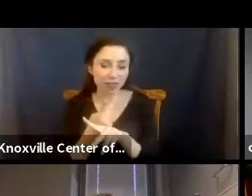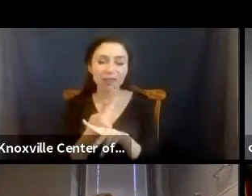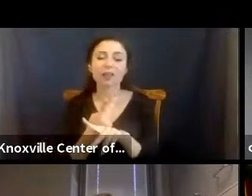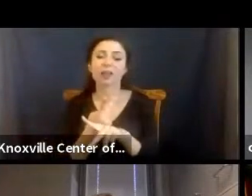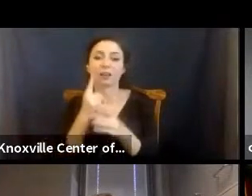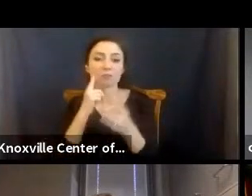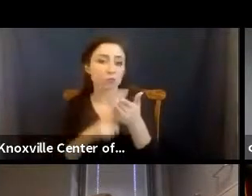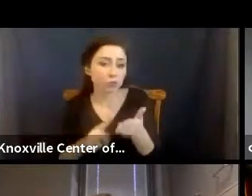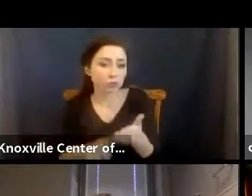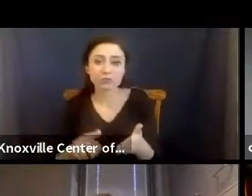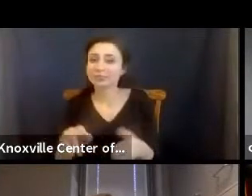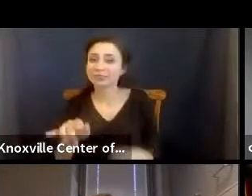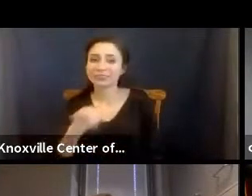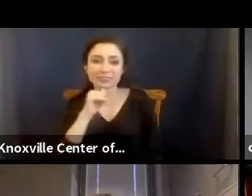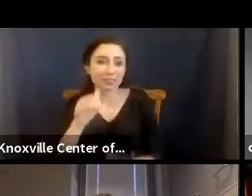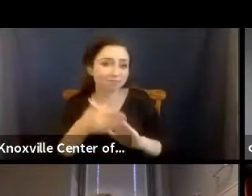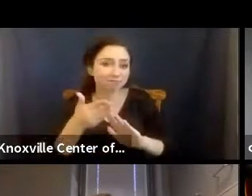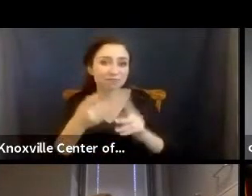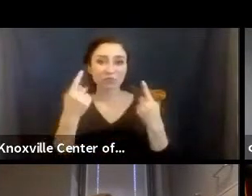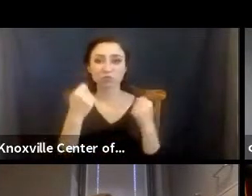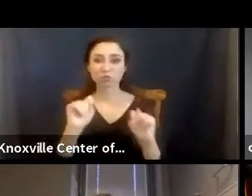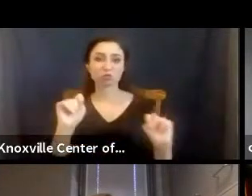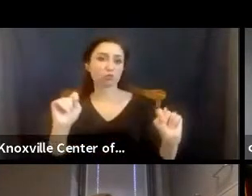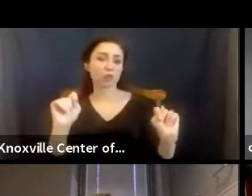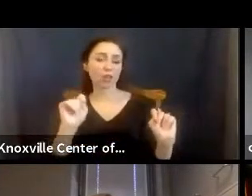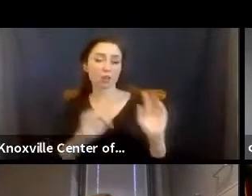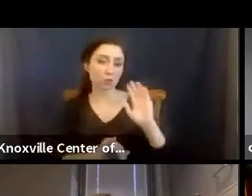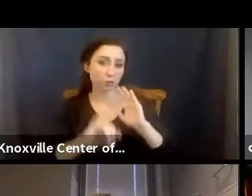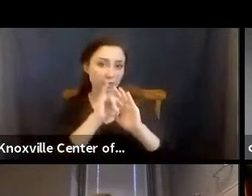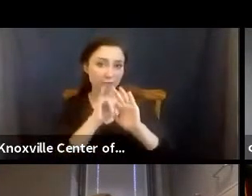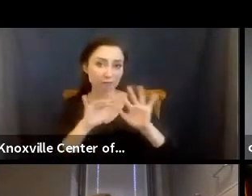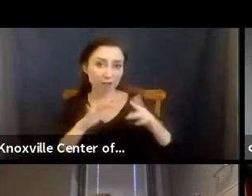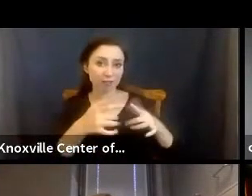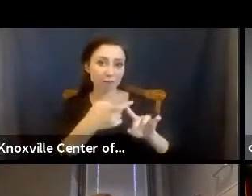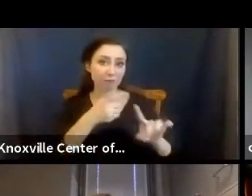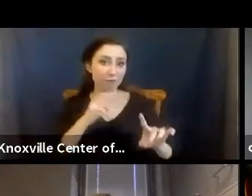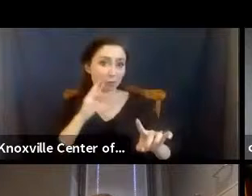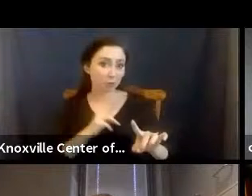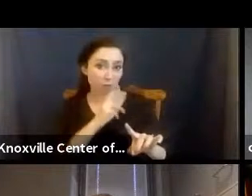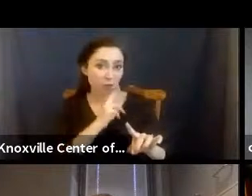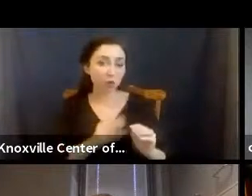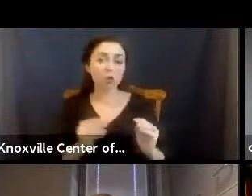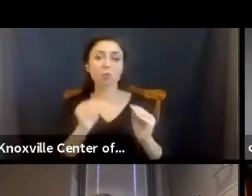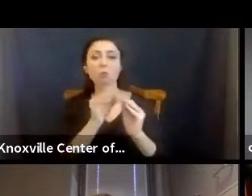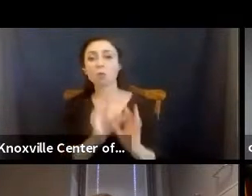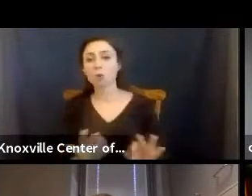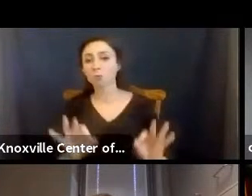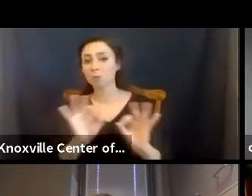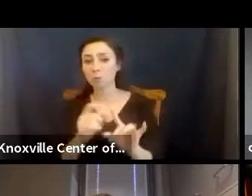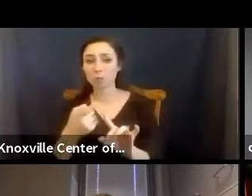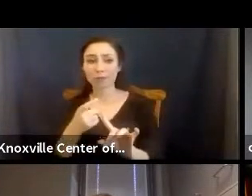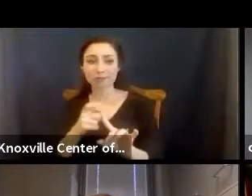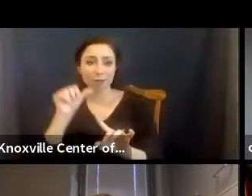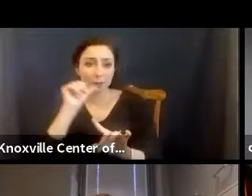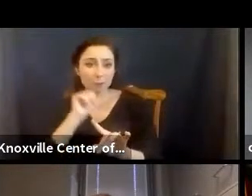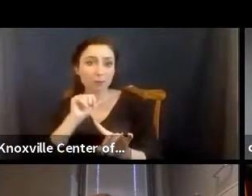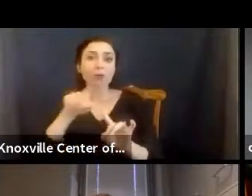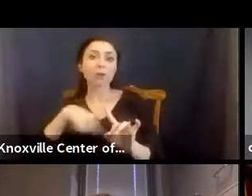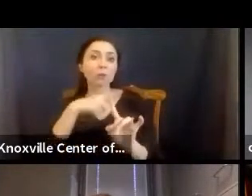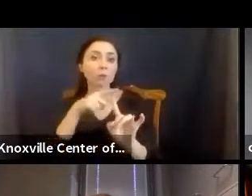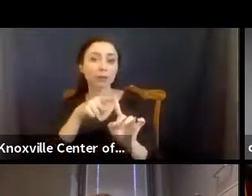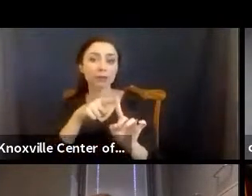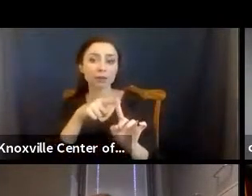going to be as effective to try to identify a cluster that came out of a restaurant, or more importantly, a bar where